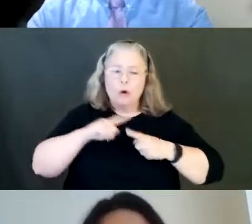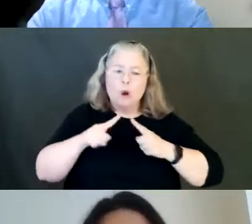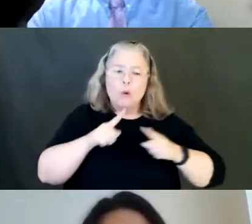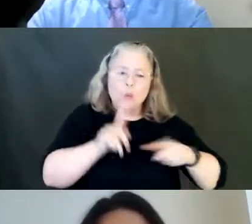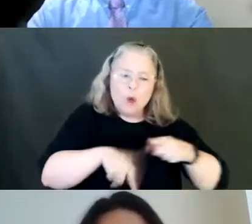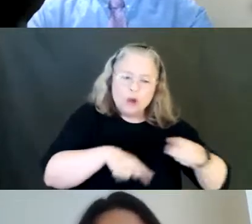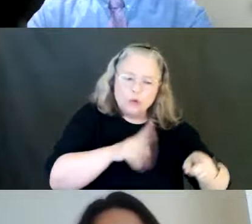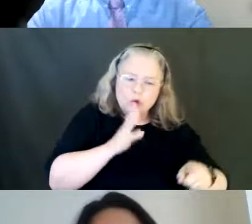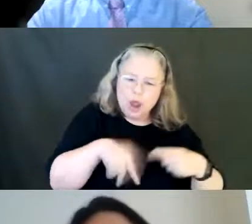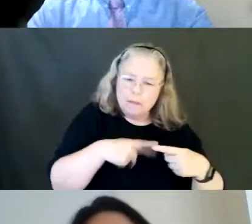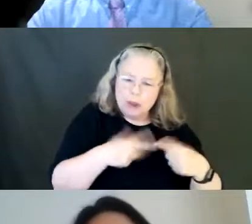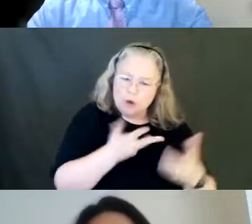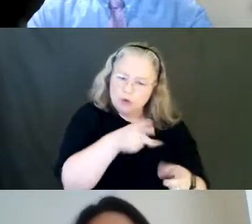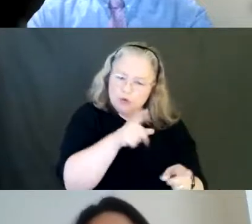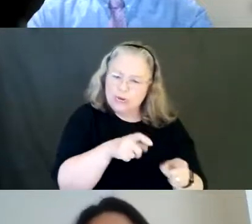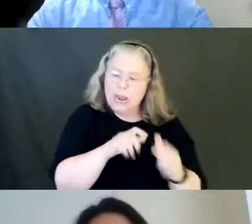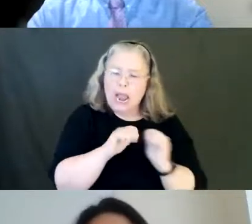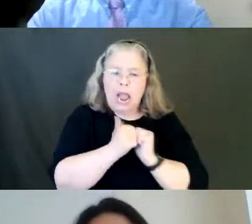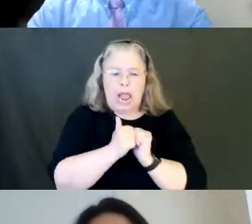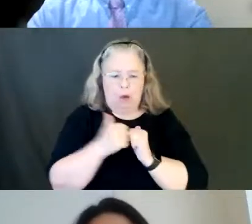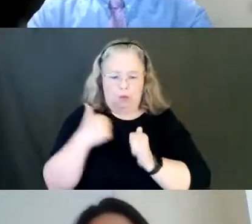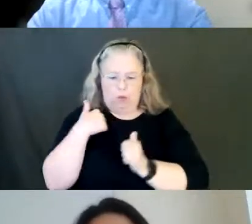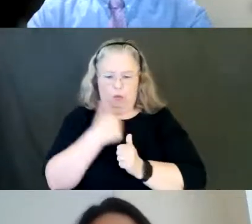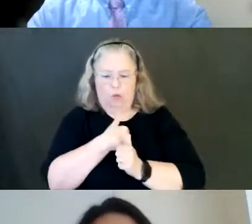talking about? And how can we